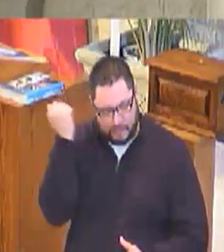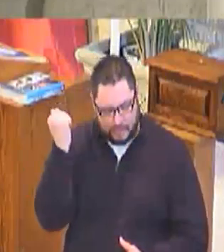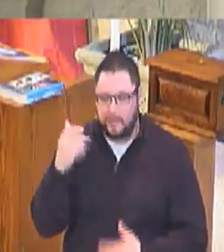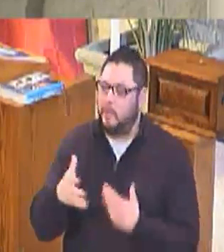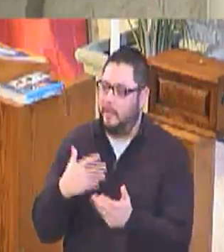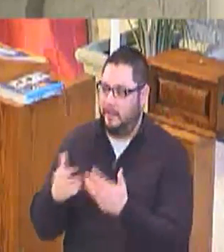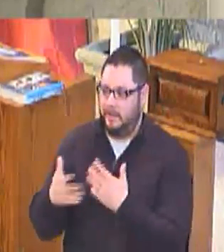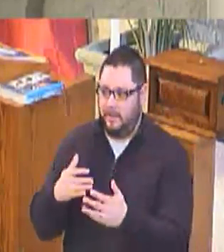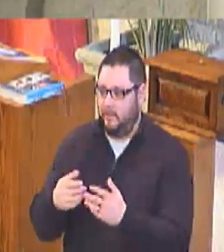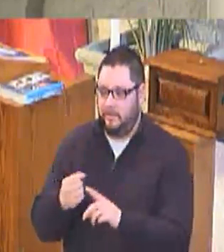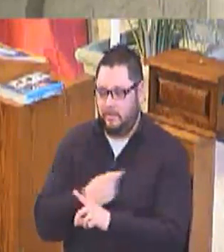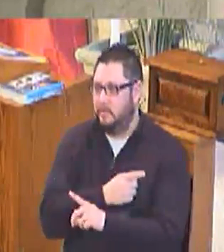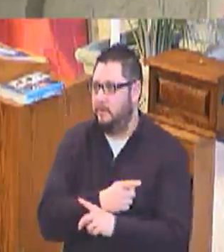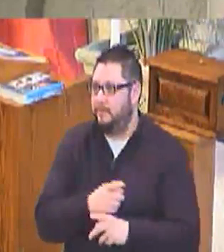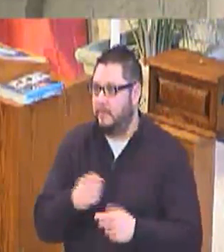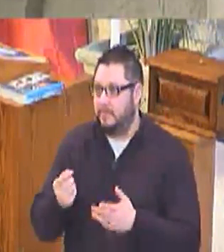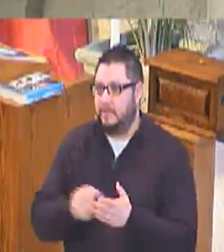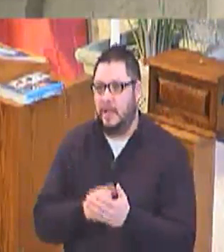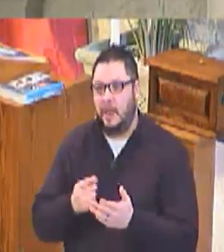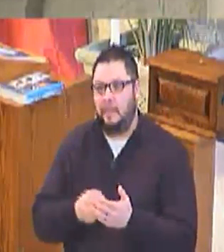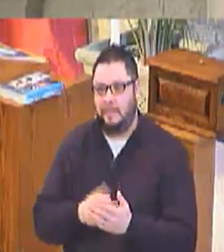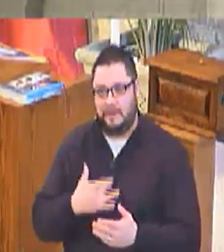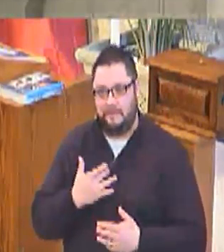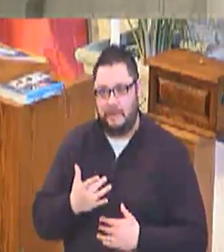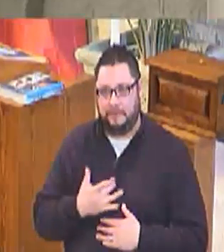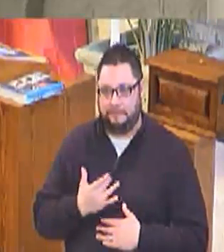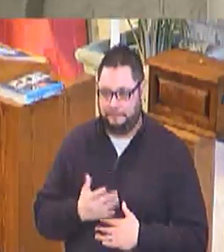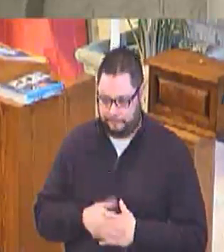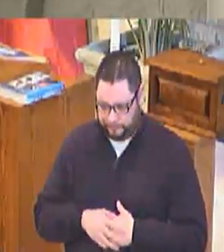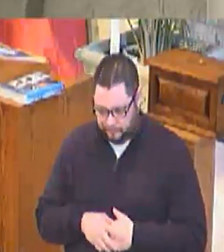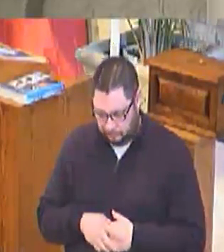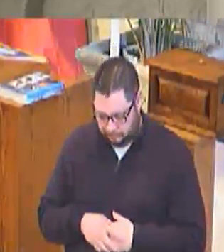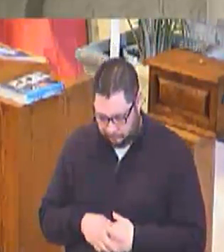Anyway, sometimes that I have felt, remember,